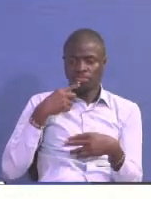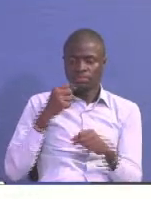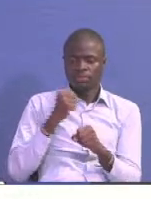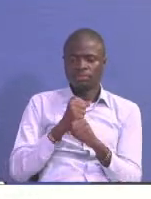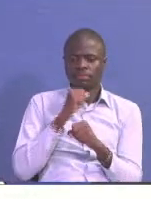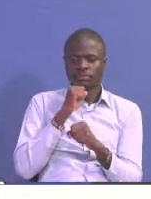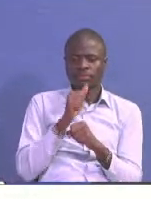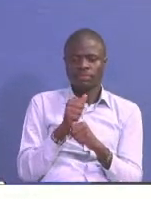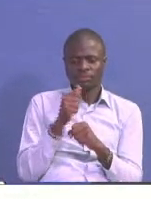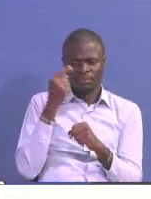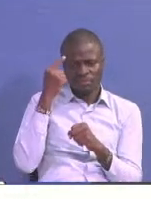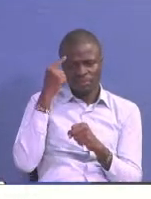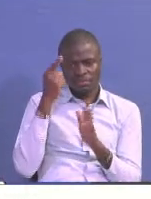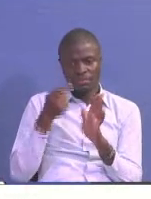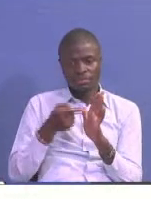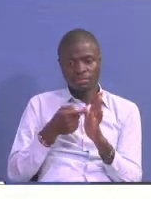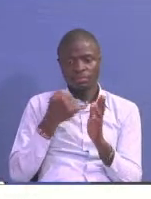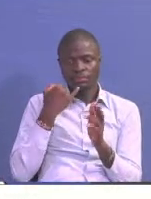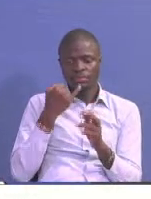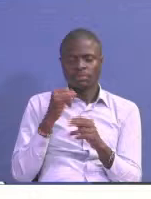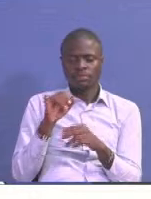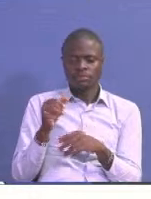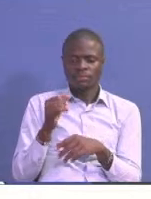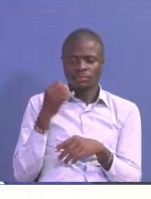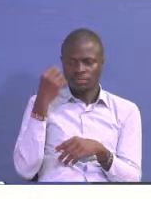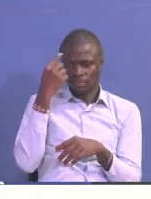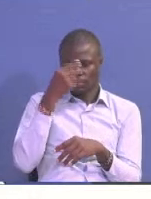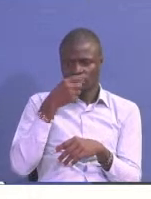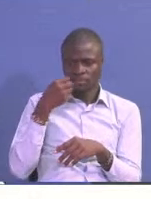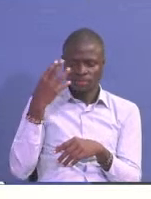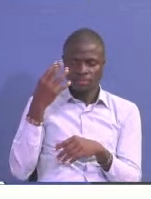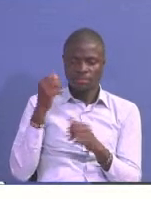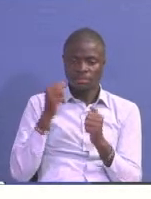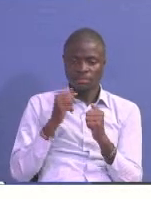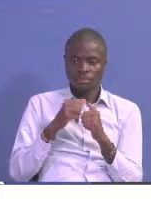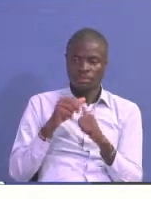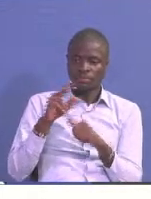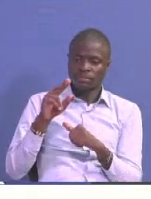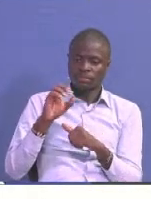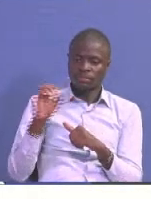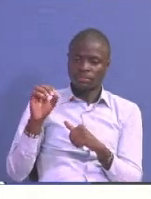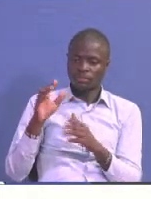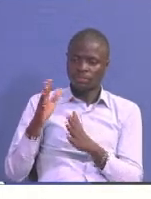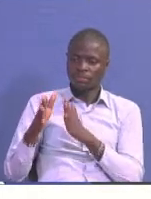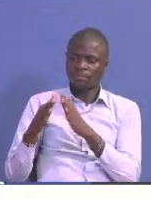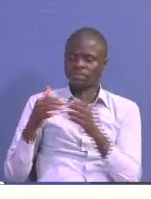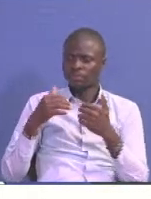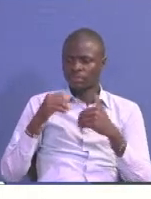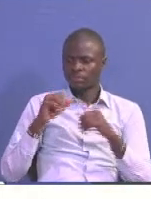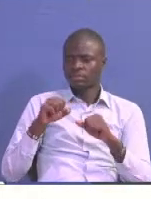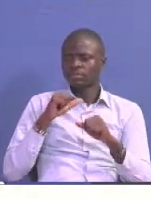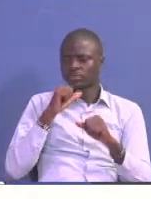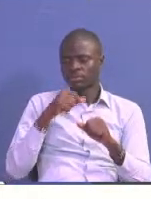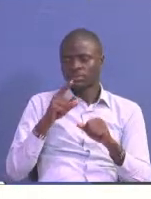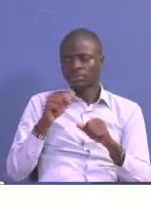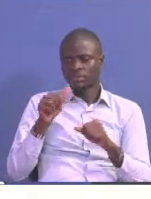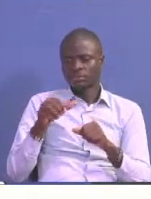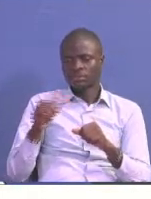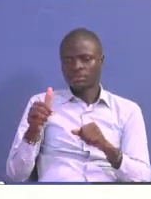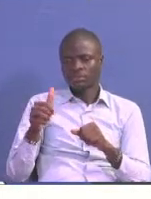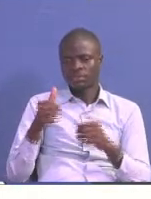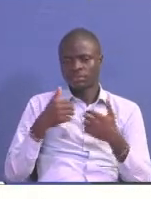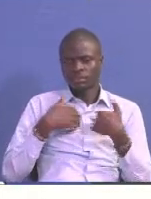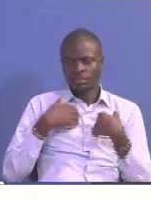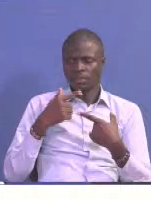don't think this is just cosmetic. Without a strategy, you can't go anywhere. You have to operate on